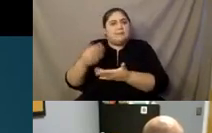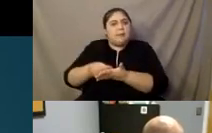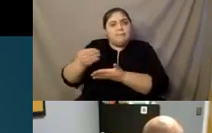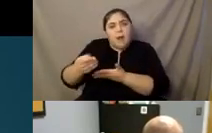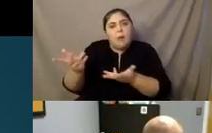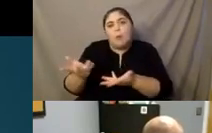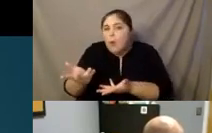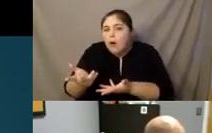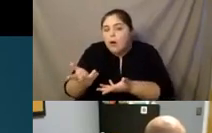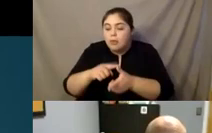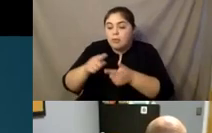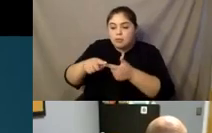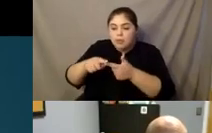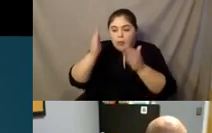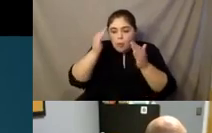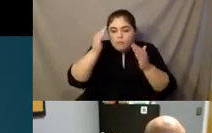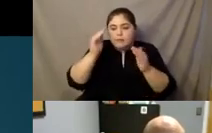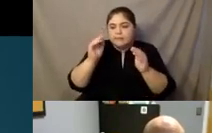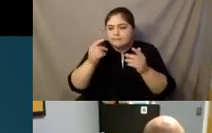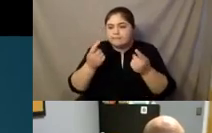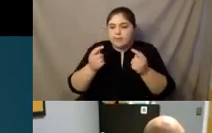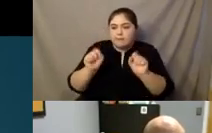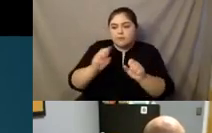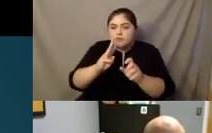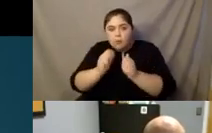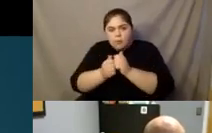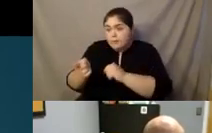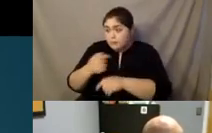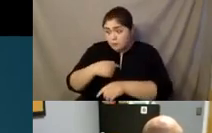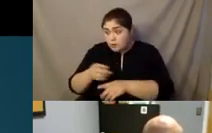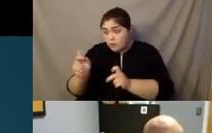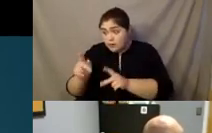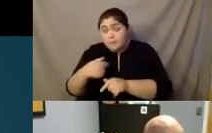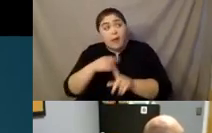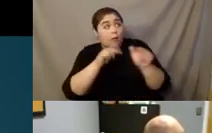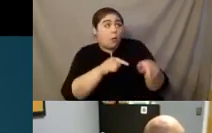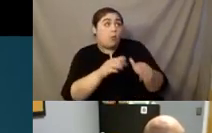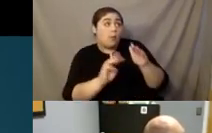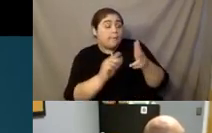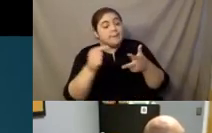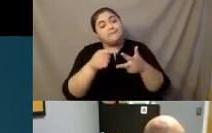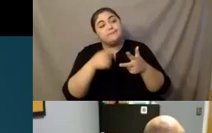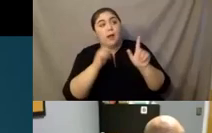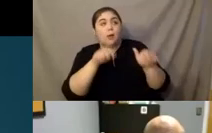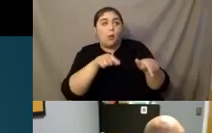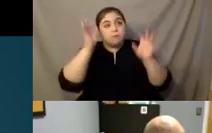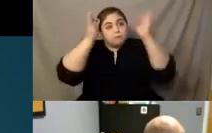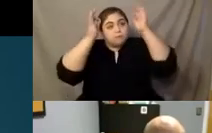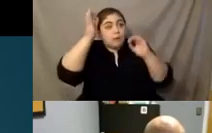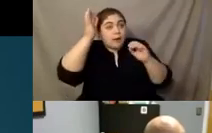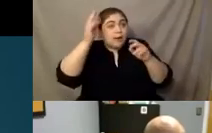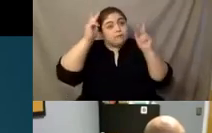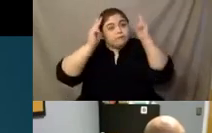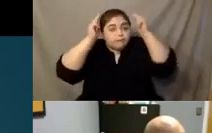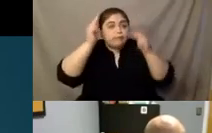And then hopefully be able to talk through with them, okay, I go to Wegmans and I get my hair done, and every other week,